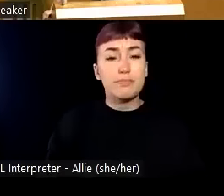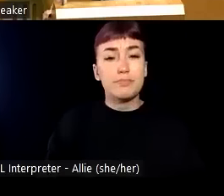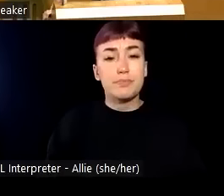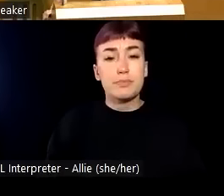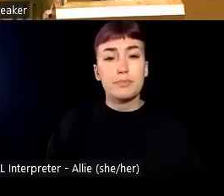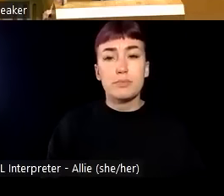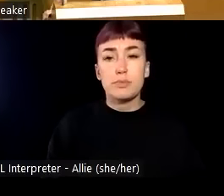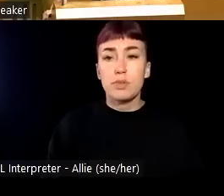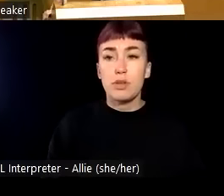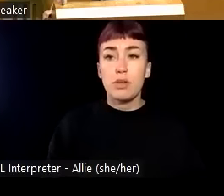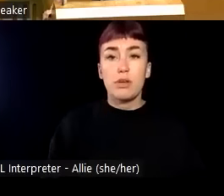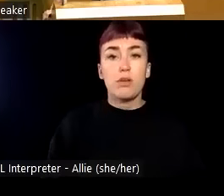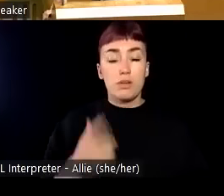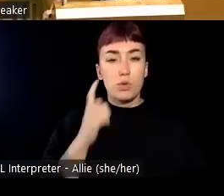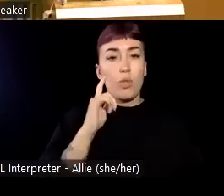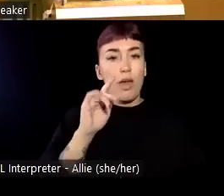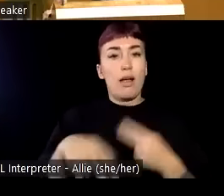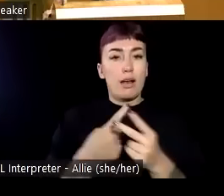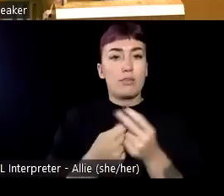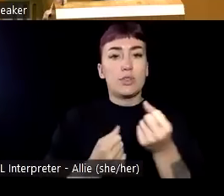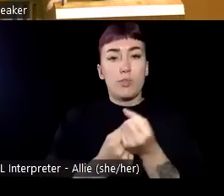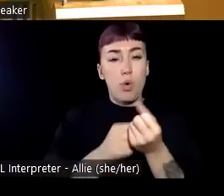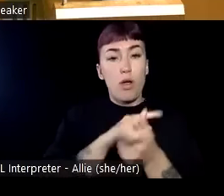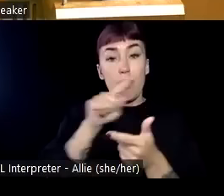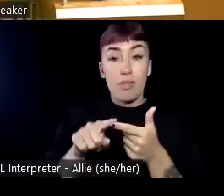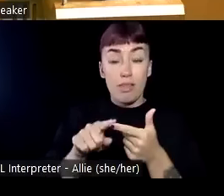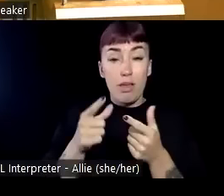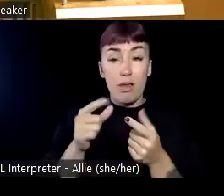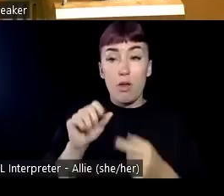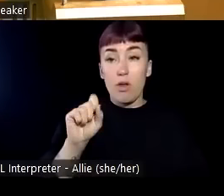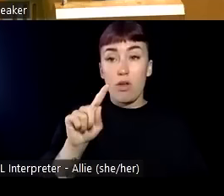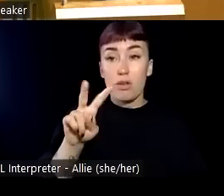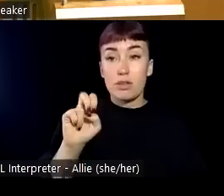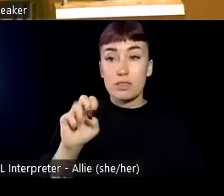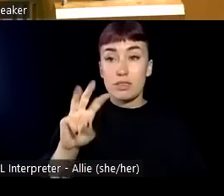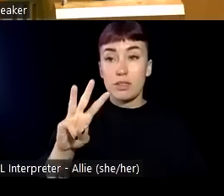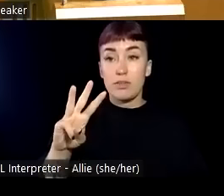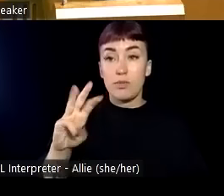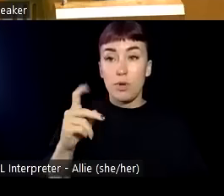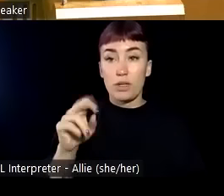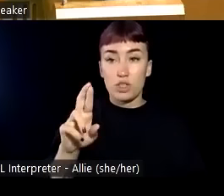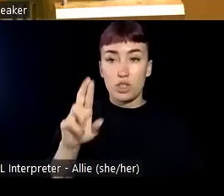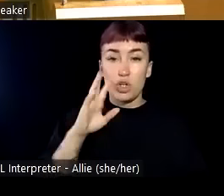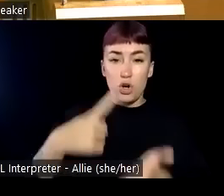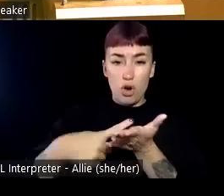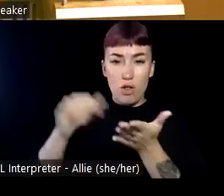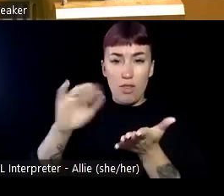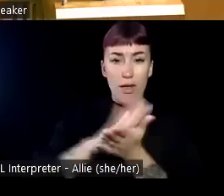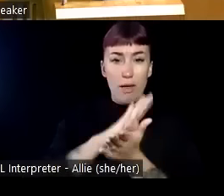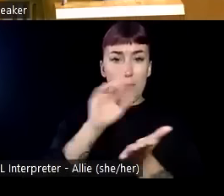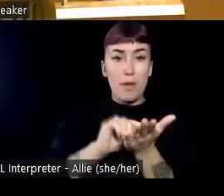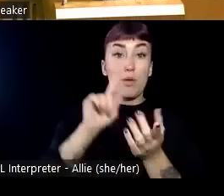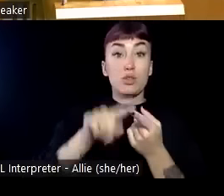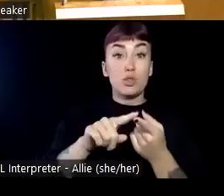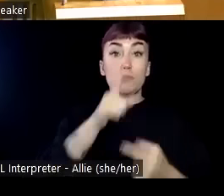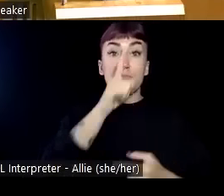And got that kind of support. And then what Steve Westler argued in this paper was that to not talk about